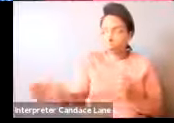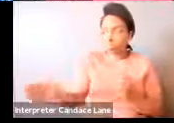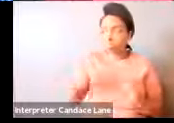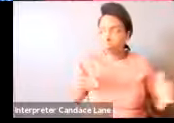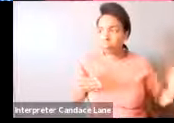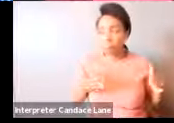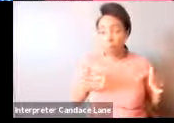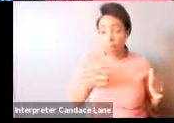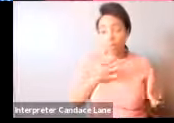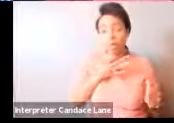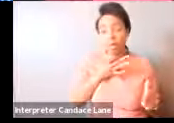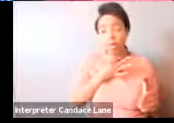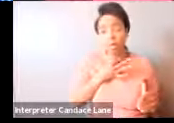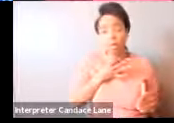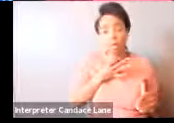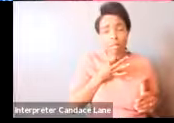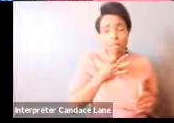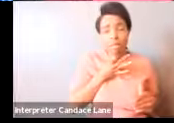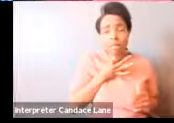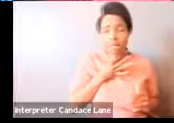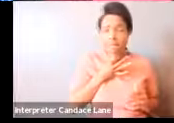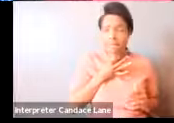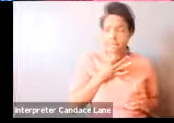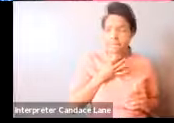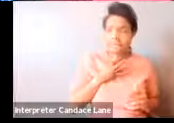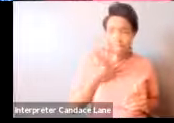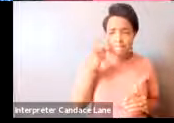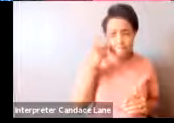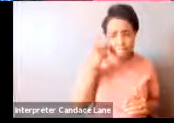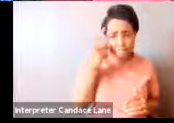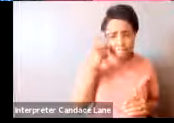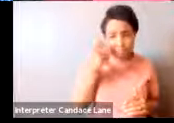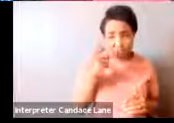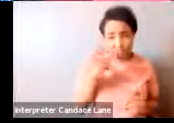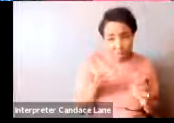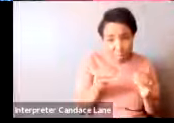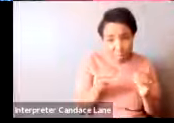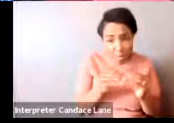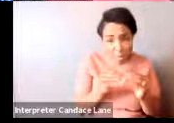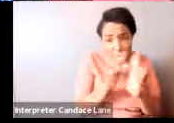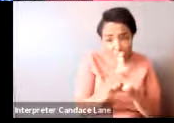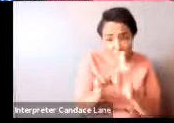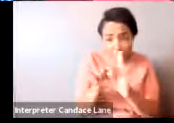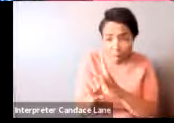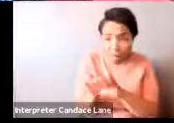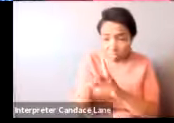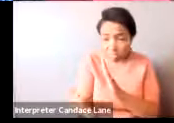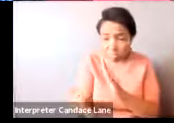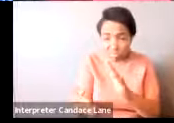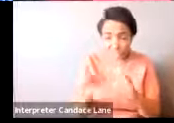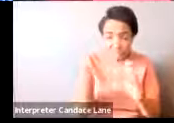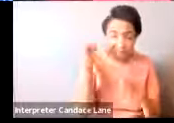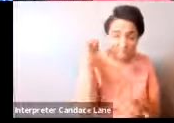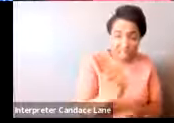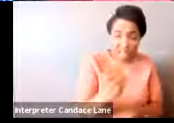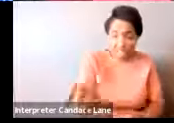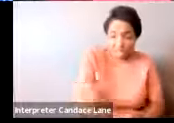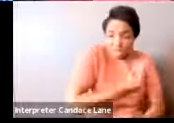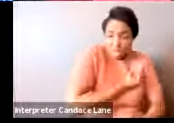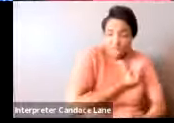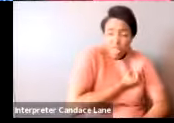curiosity, a strange need to know if any more bodies of Black children were found strangled or stabbed or shot, if